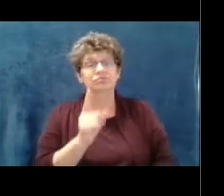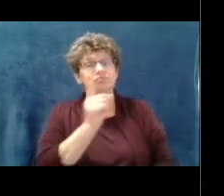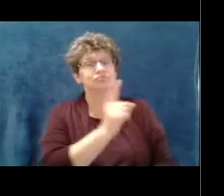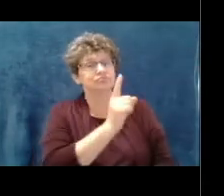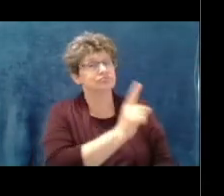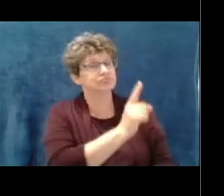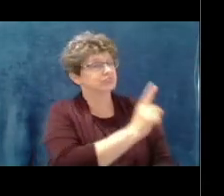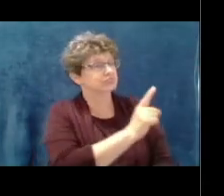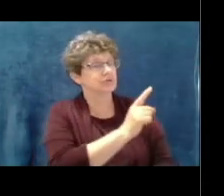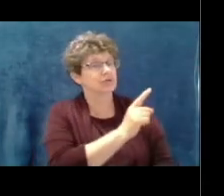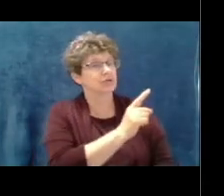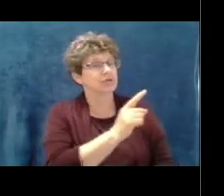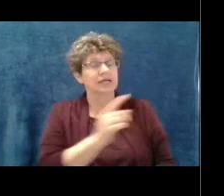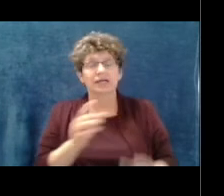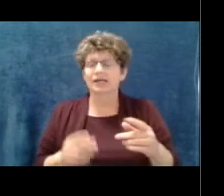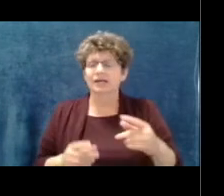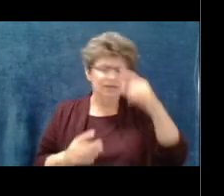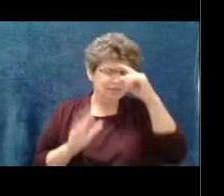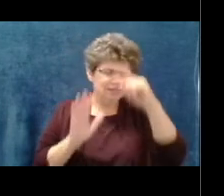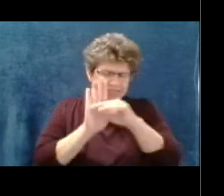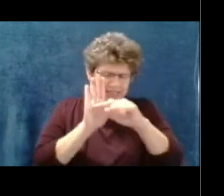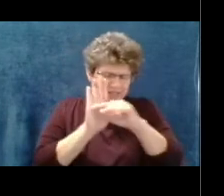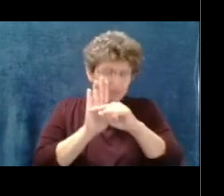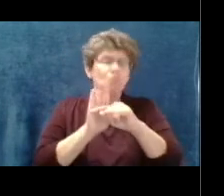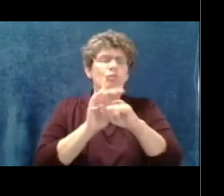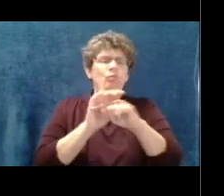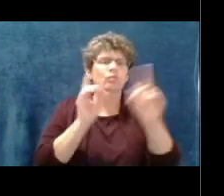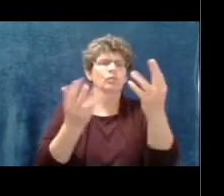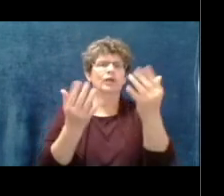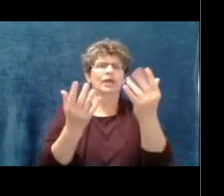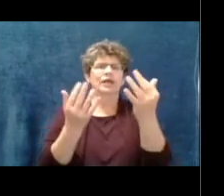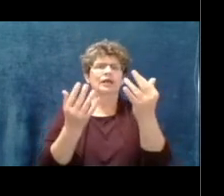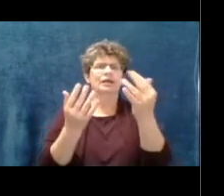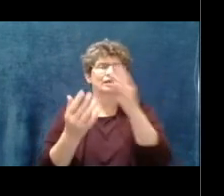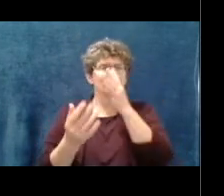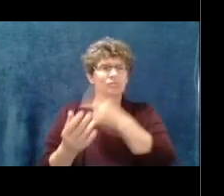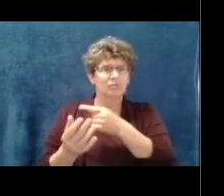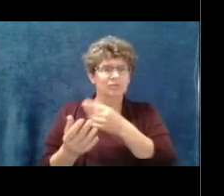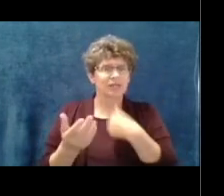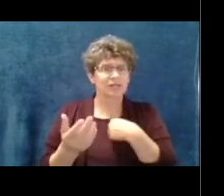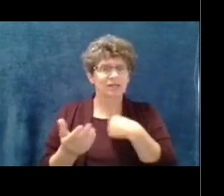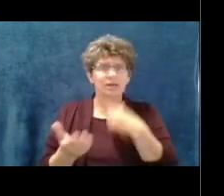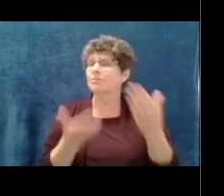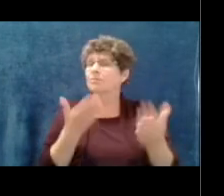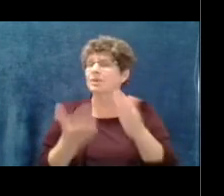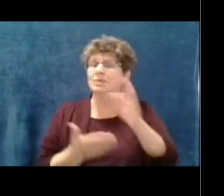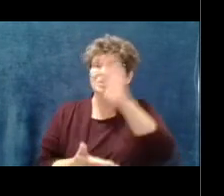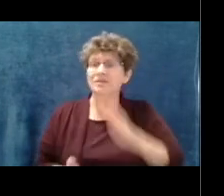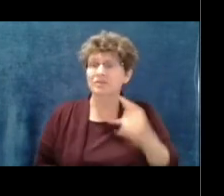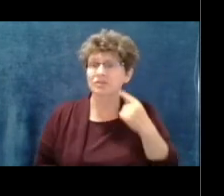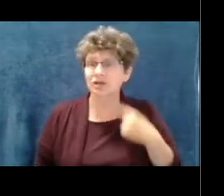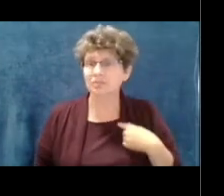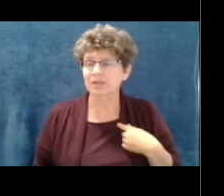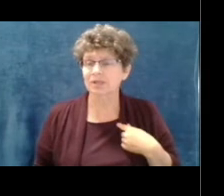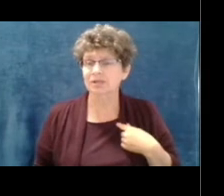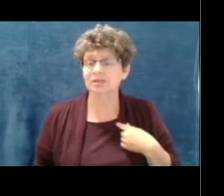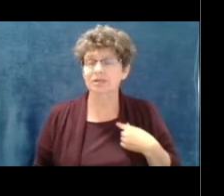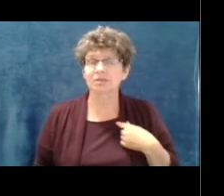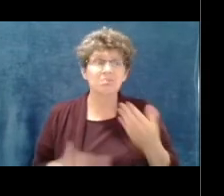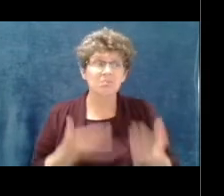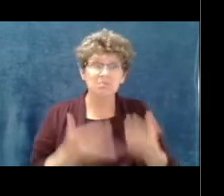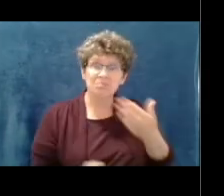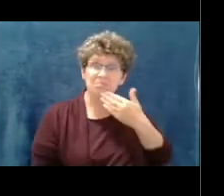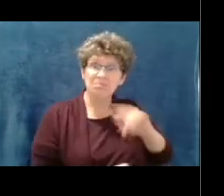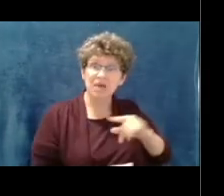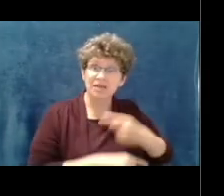see me? Are they having a bad day? Is that what's going on here? Maybe I should call them. And